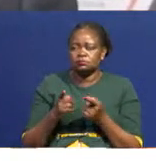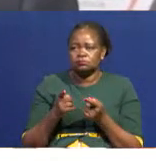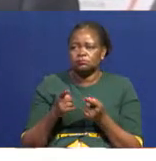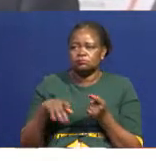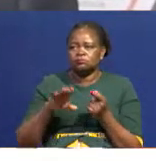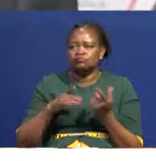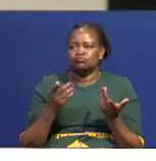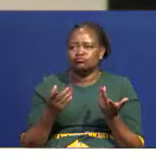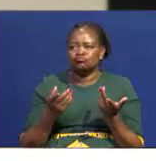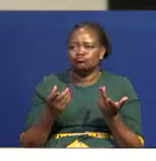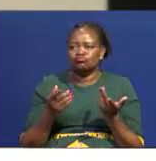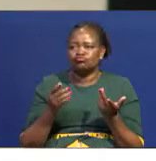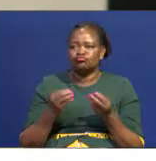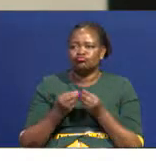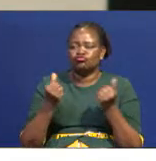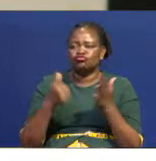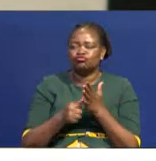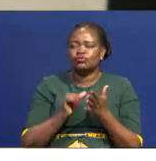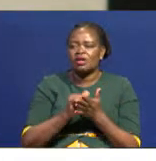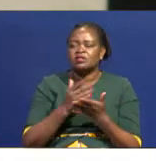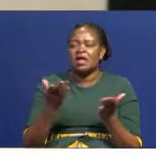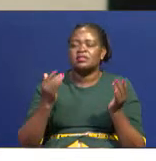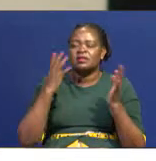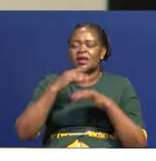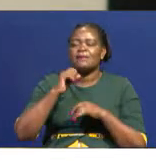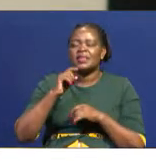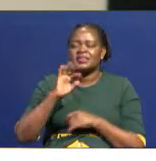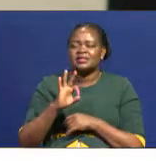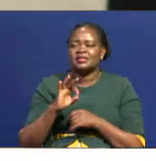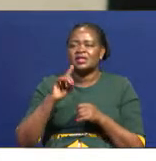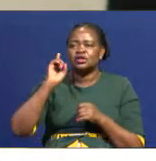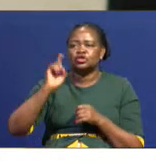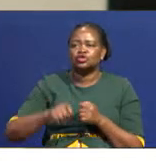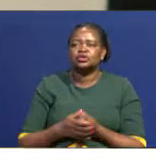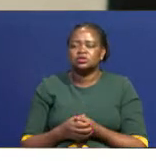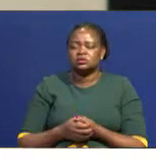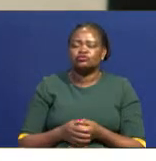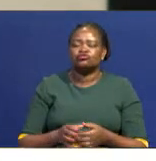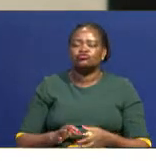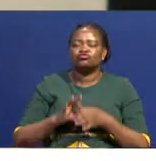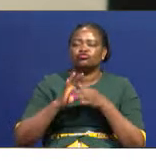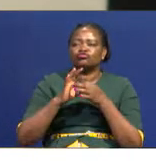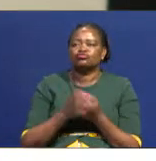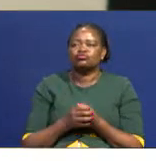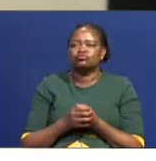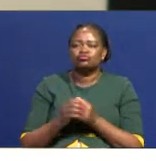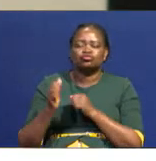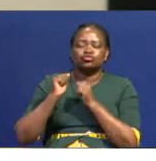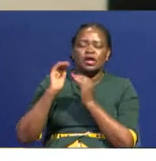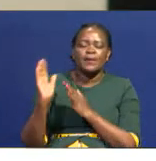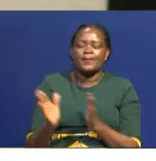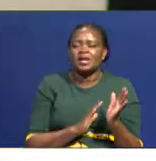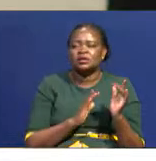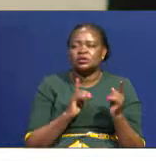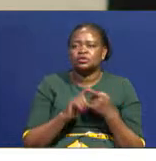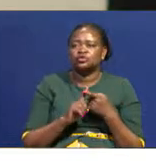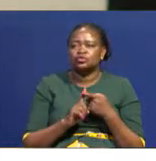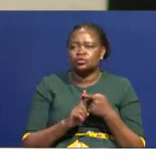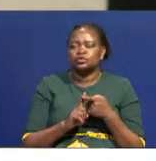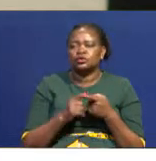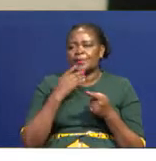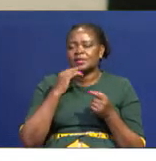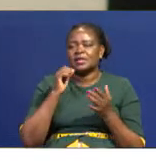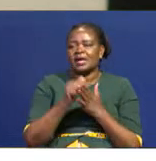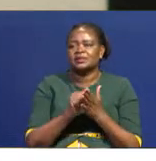meet the gap that is there. And within the next 3 months, they should have aligned all their strategic plan to the PETA